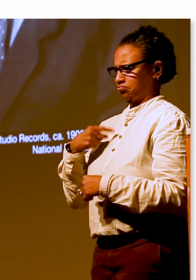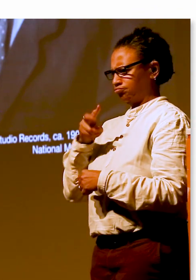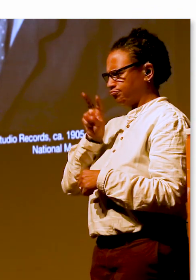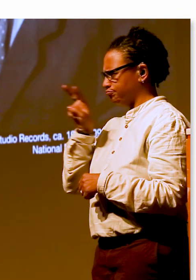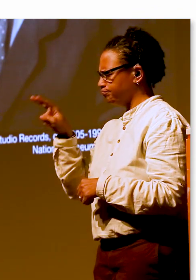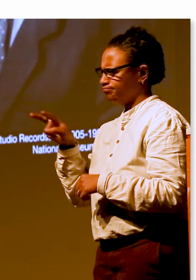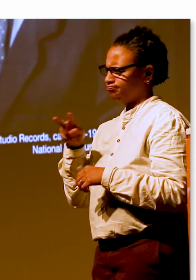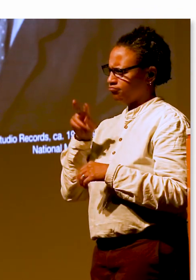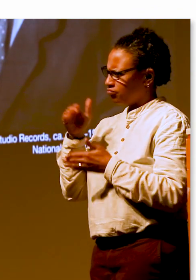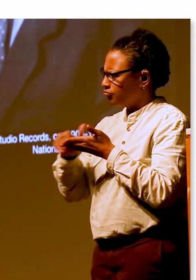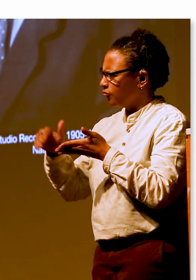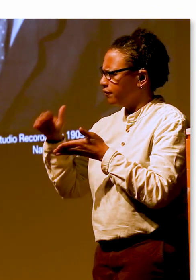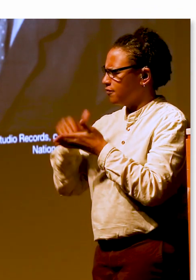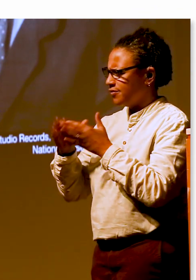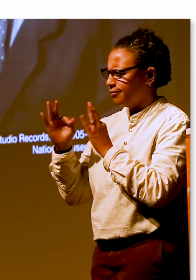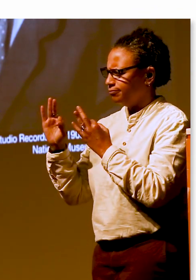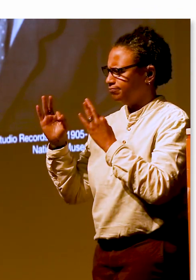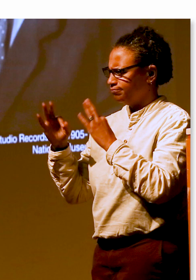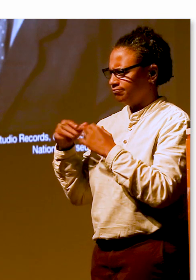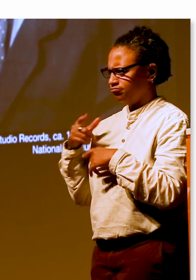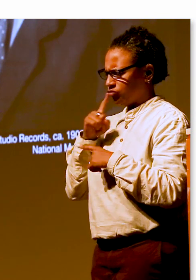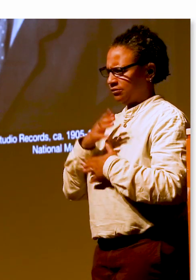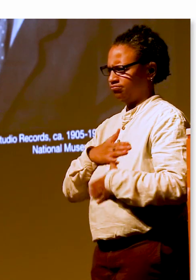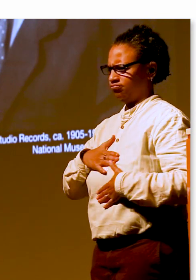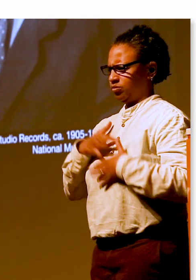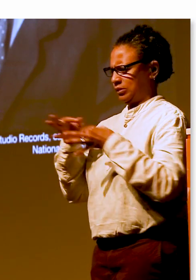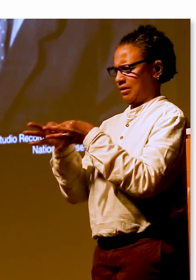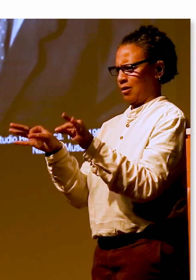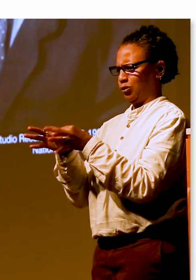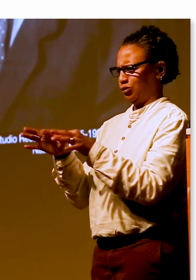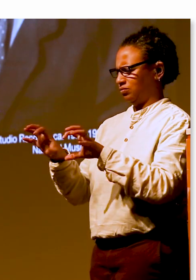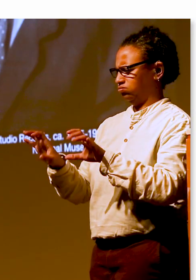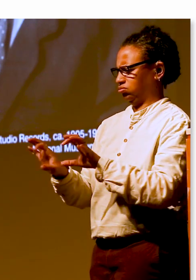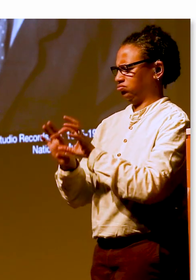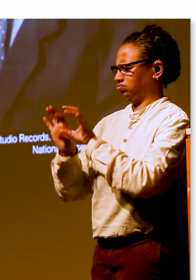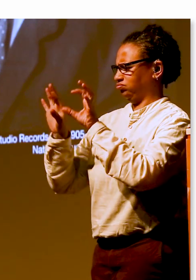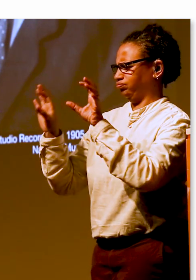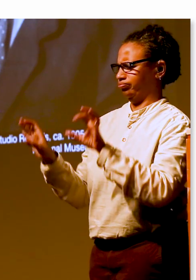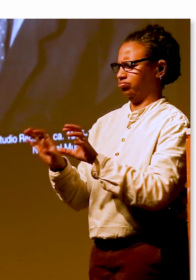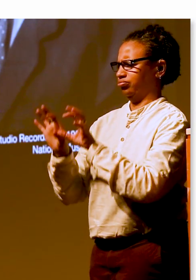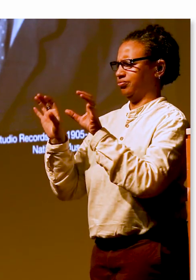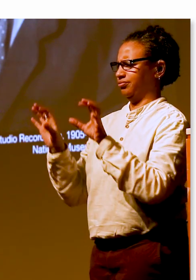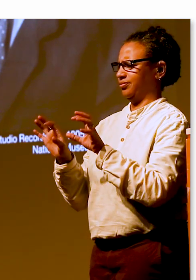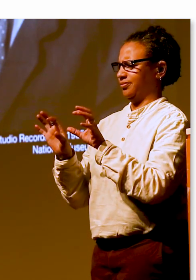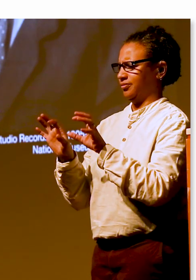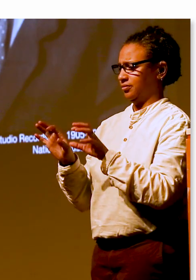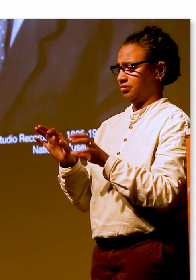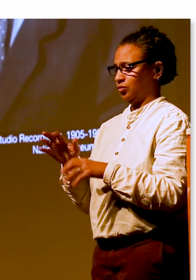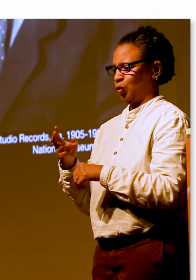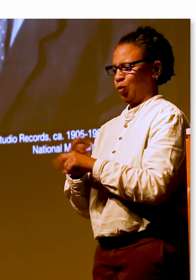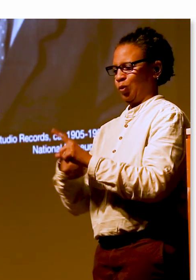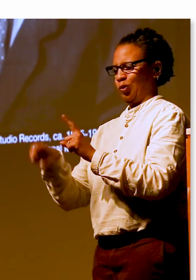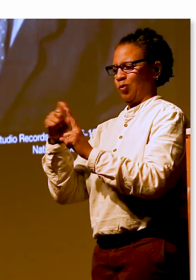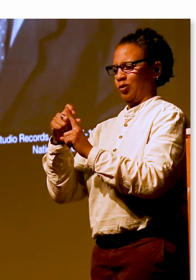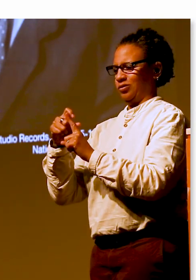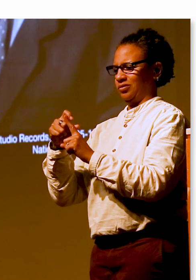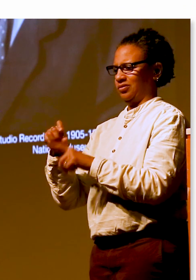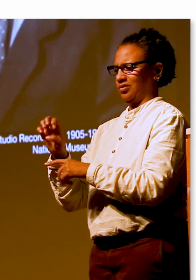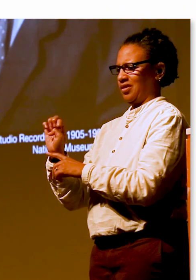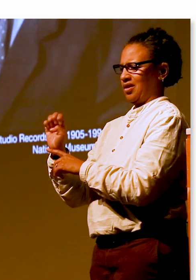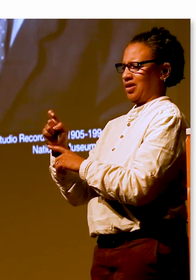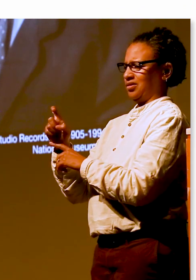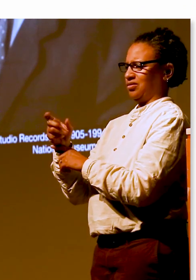because I like how extra the language is. I like that he utilizes the word exterminated because I think that that's